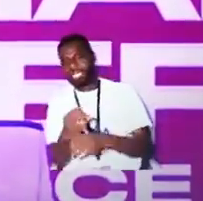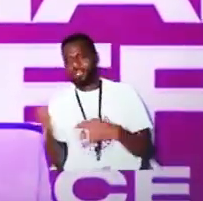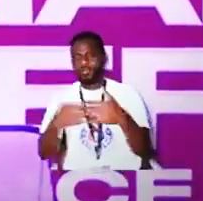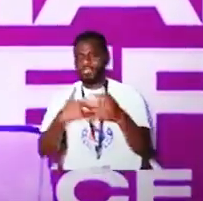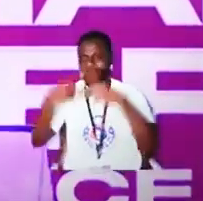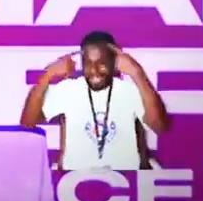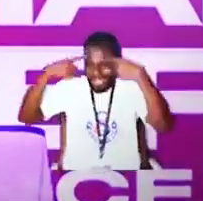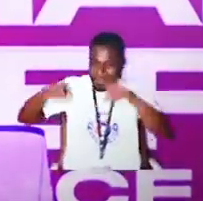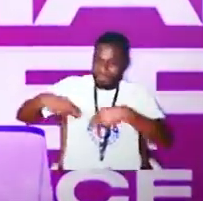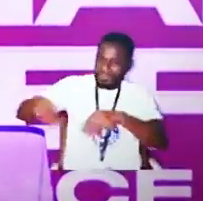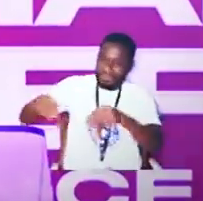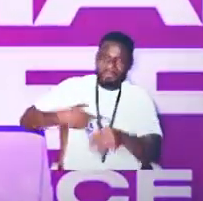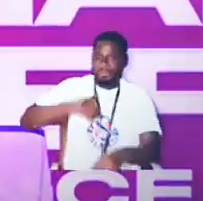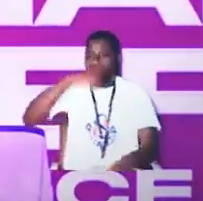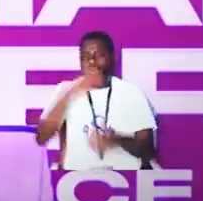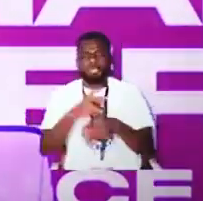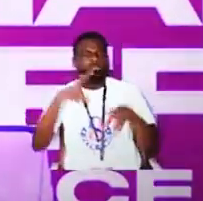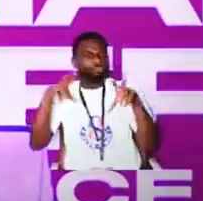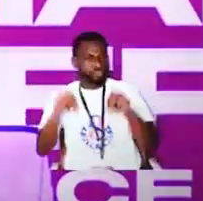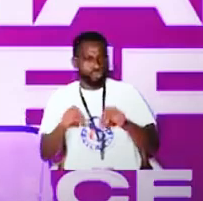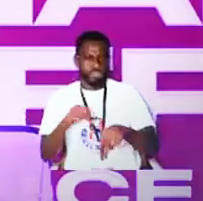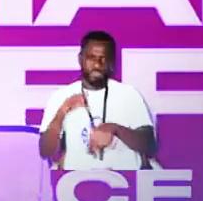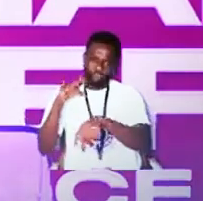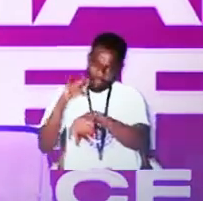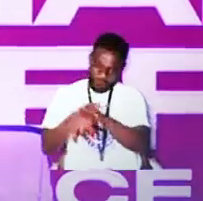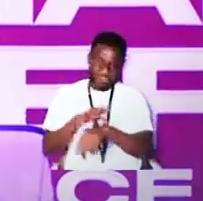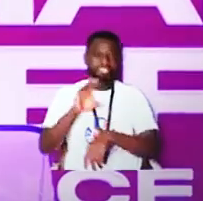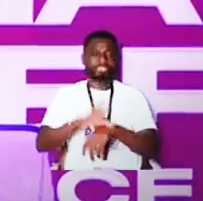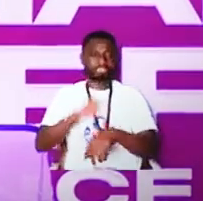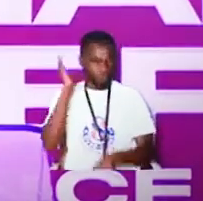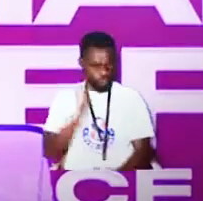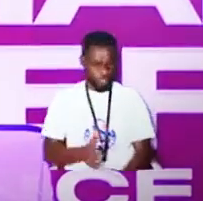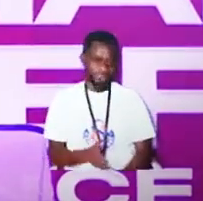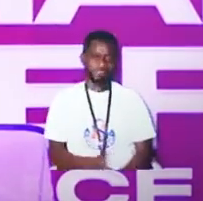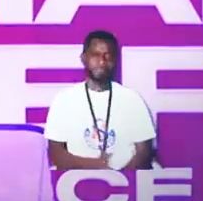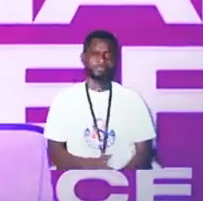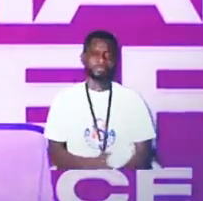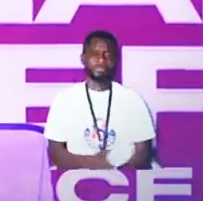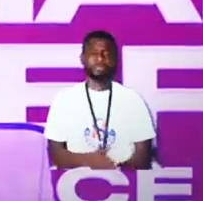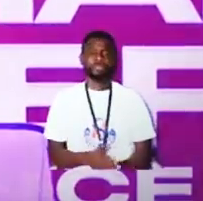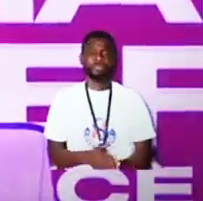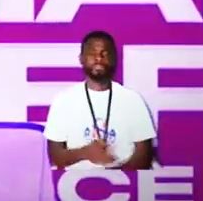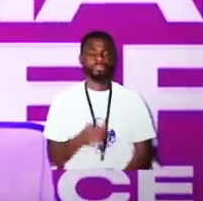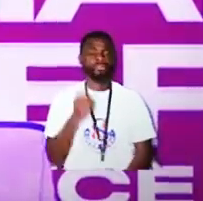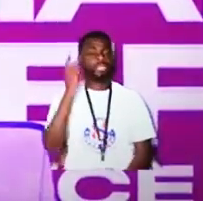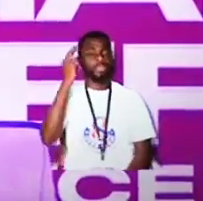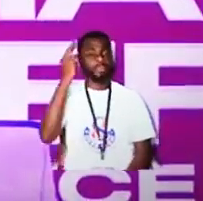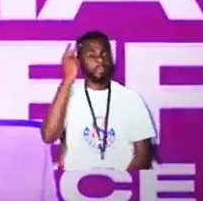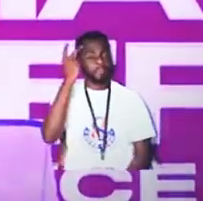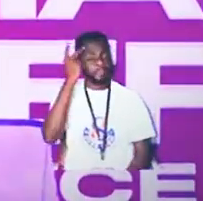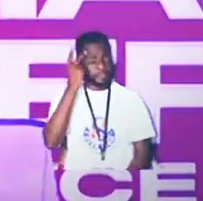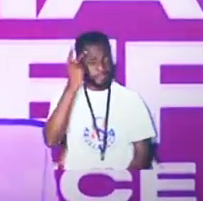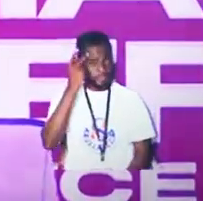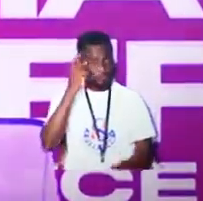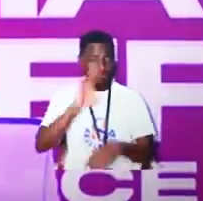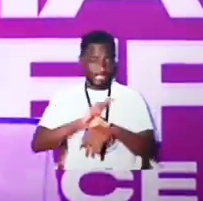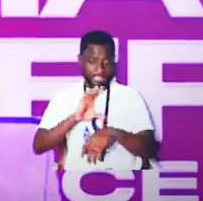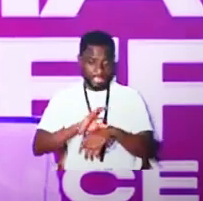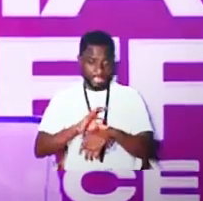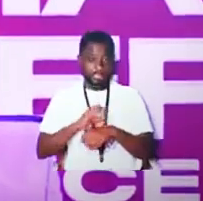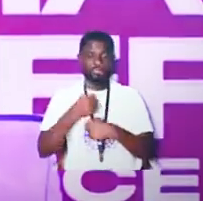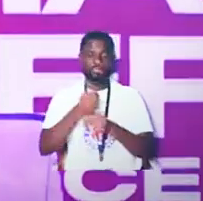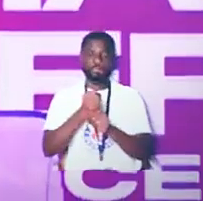in the marketplace." No, it will affect the church. So the essence of church is to make sure that their